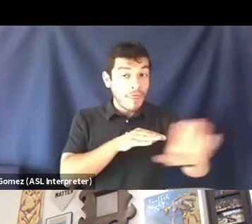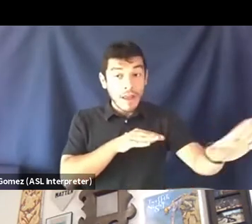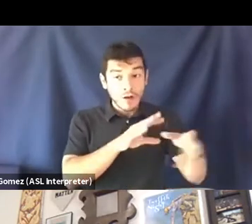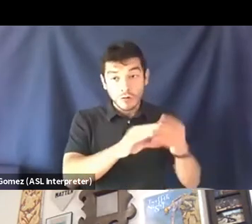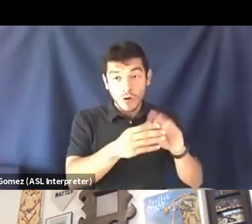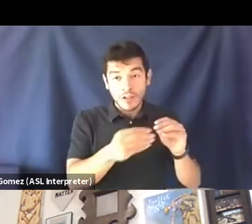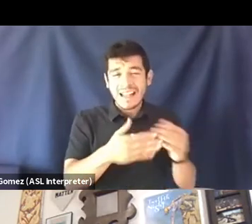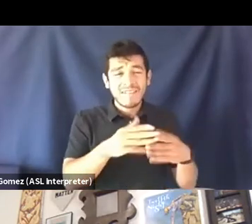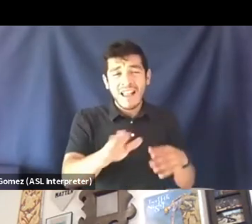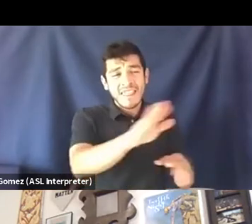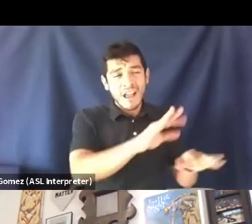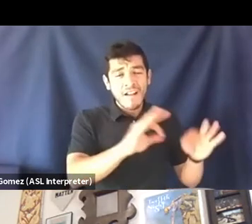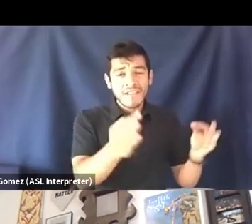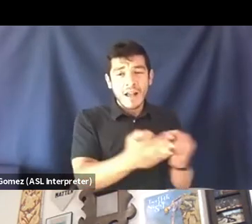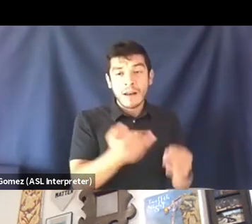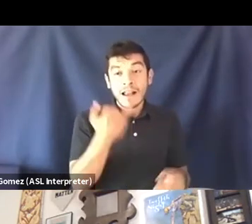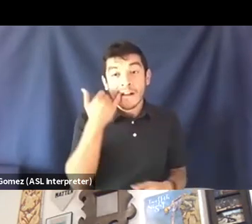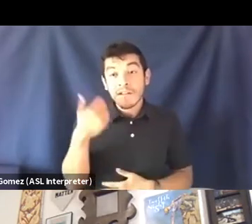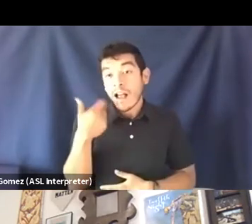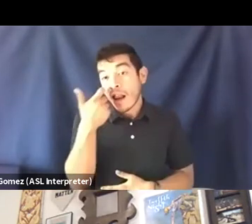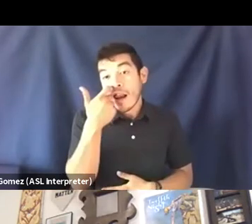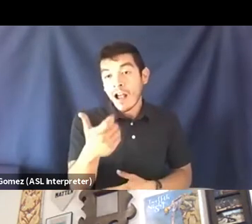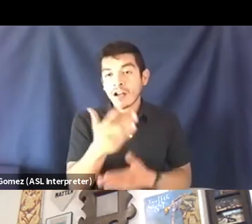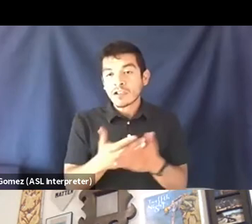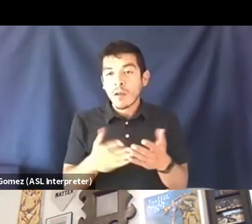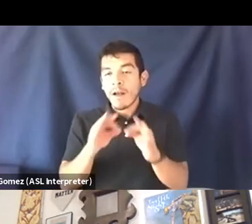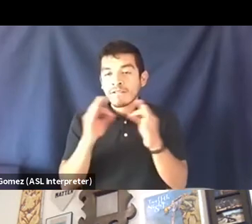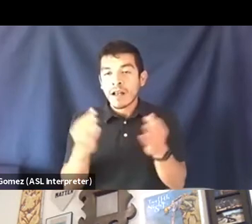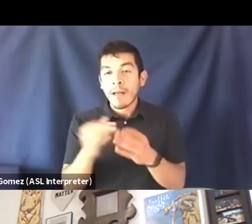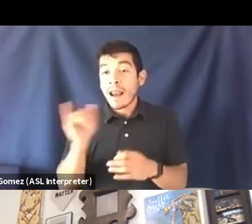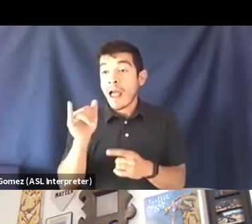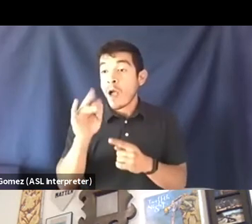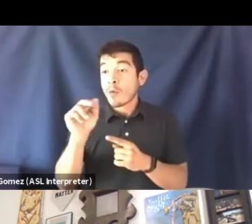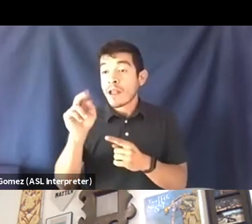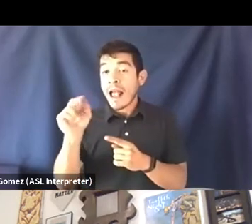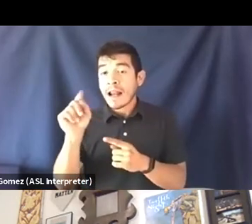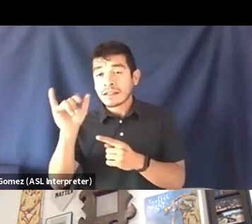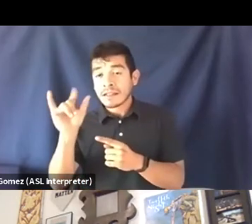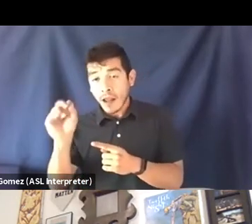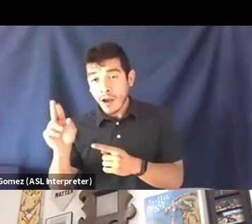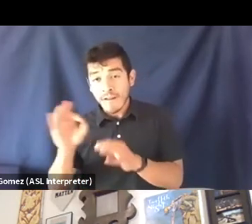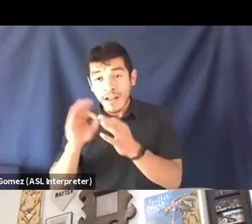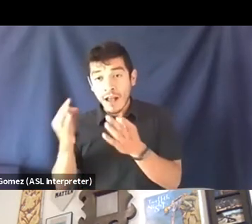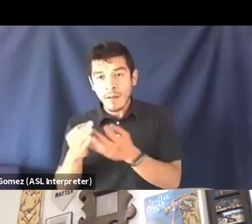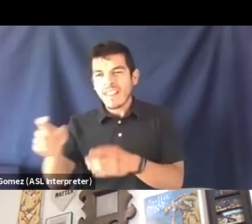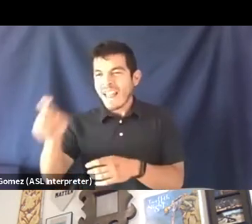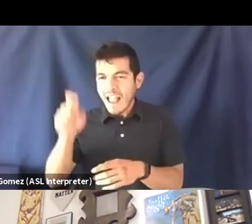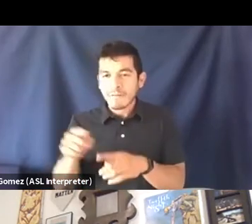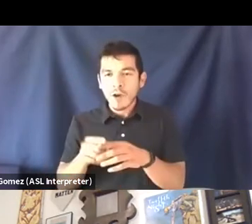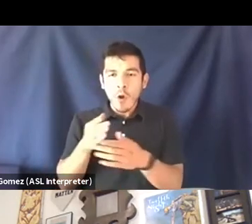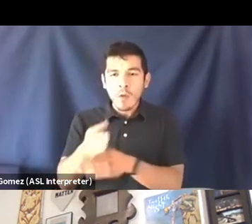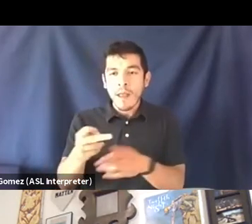stuff, even the families, like if you look at like some of the families, like Breonna Taylor family, they're constantly having to go through this place